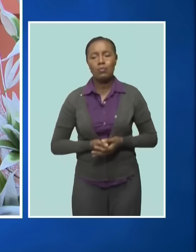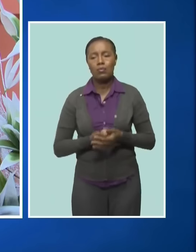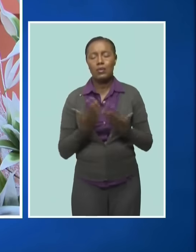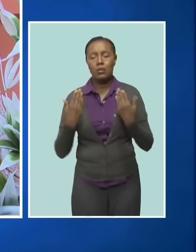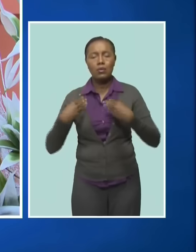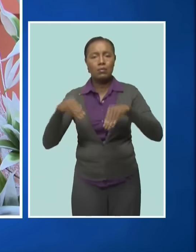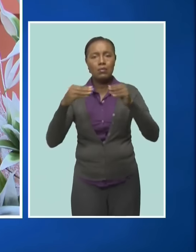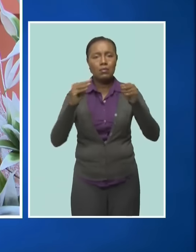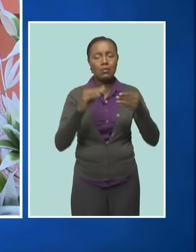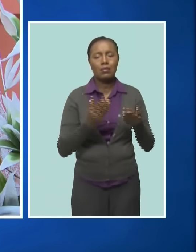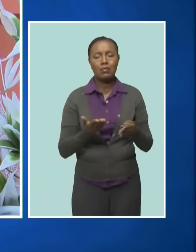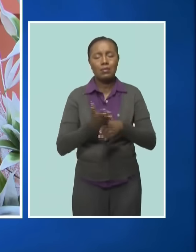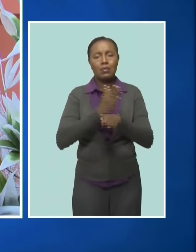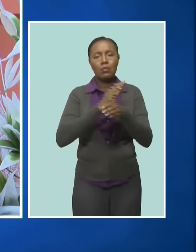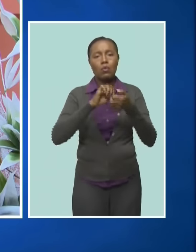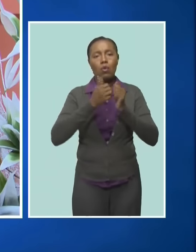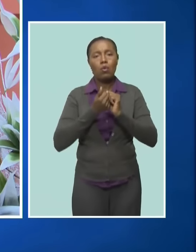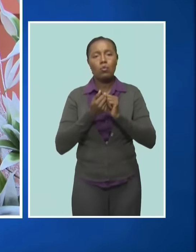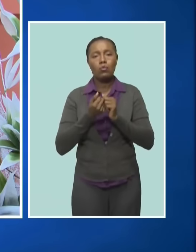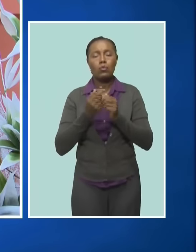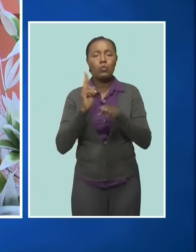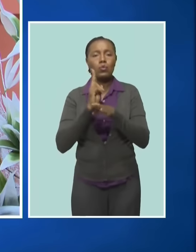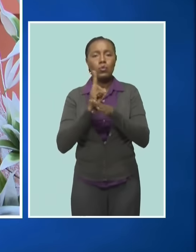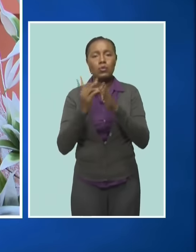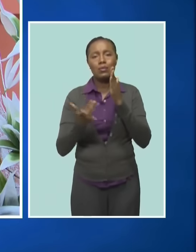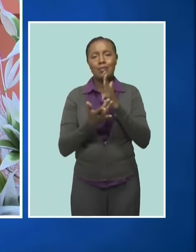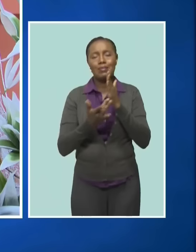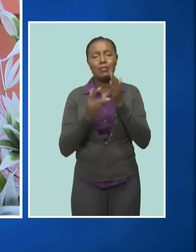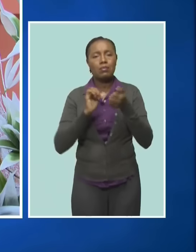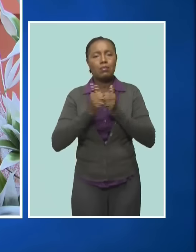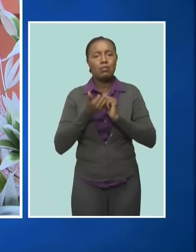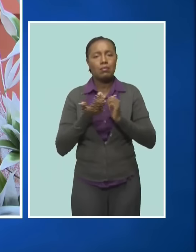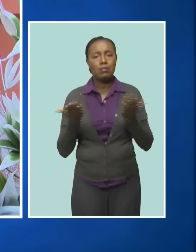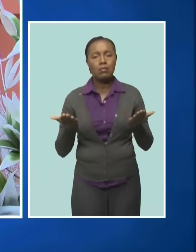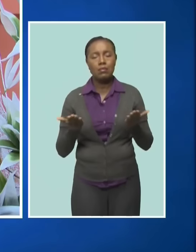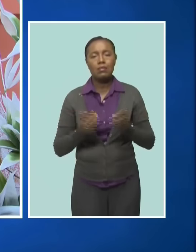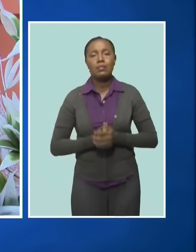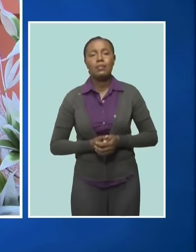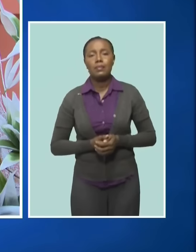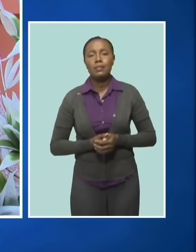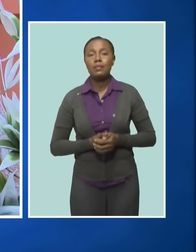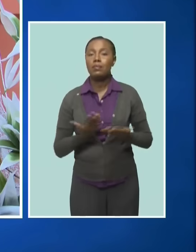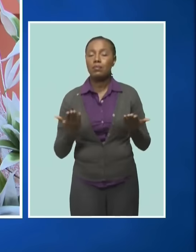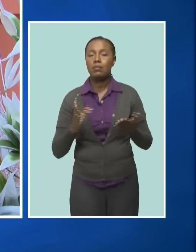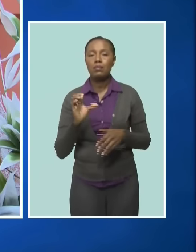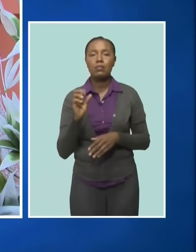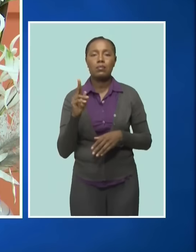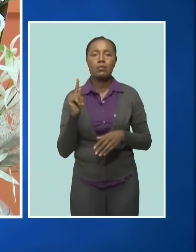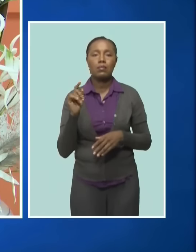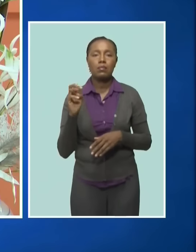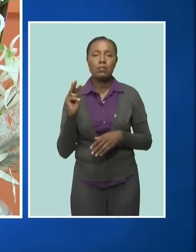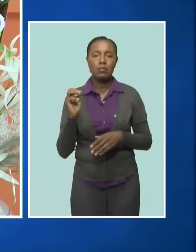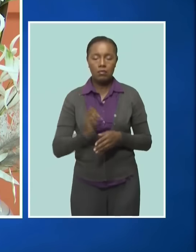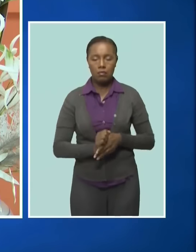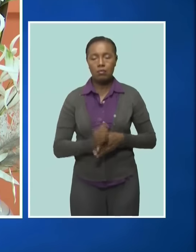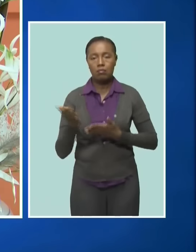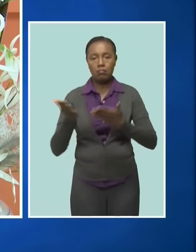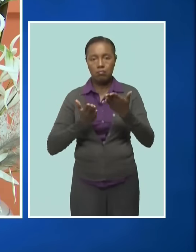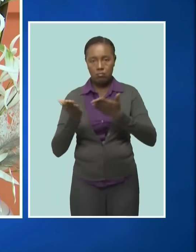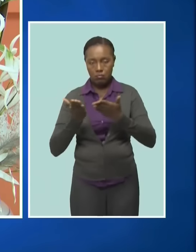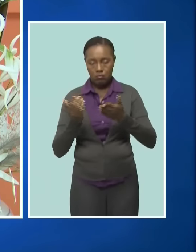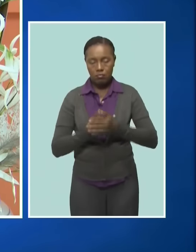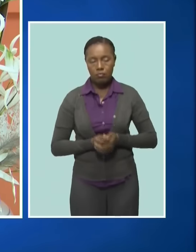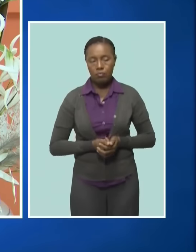and performance through the use of technology? And then there's always the customer service component. CARIFA President